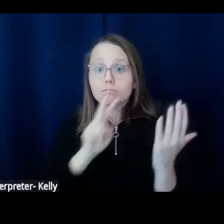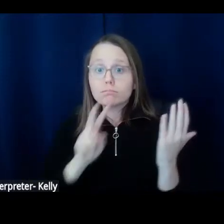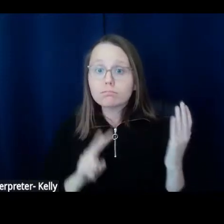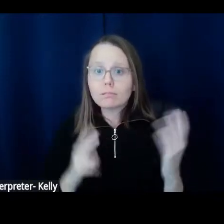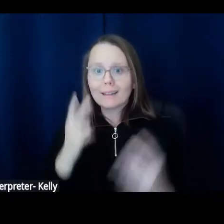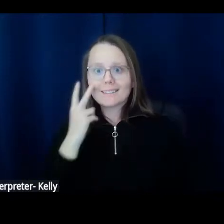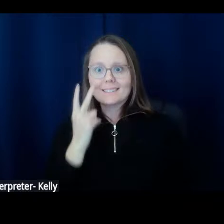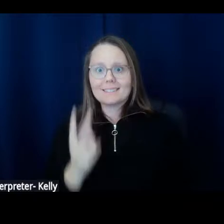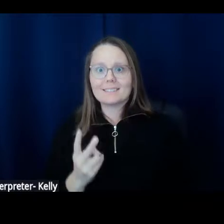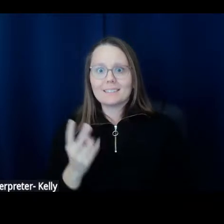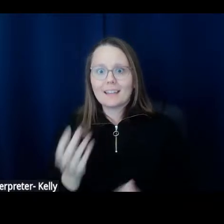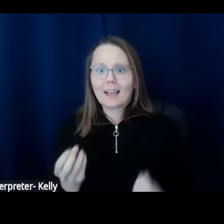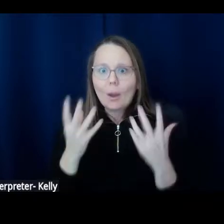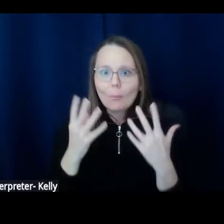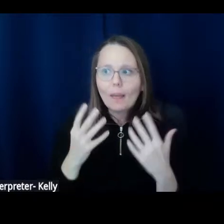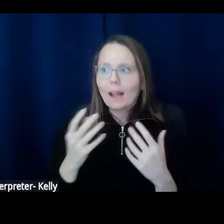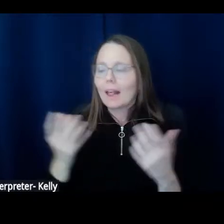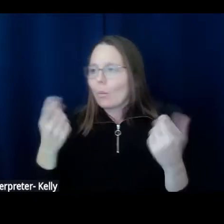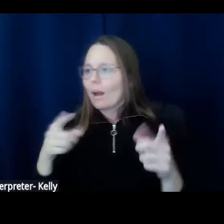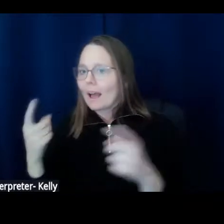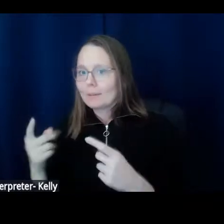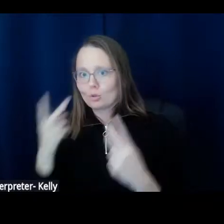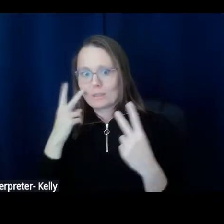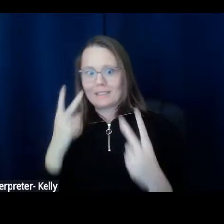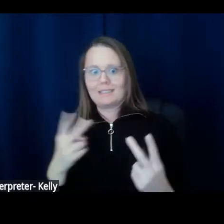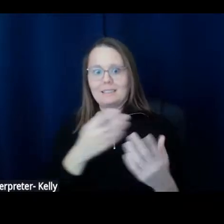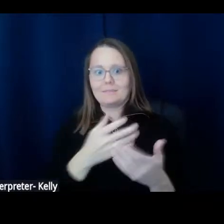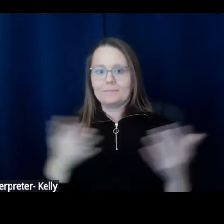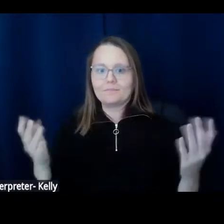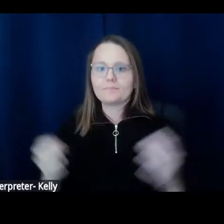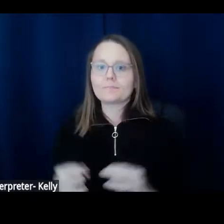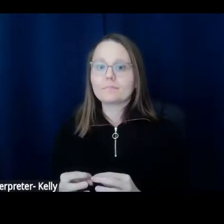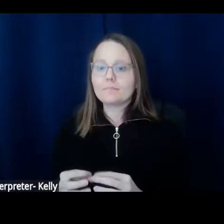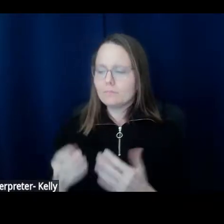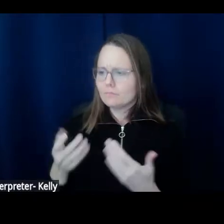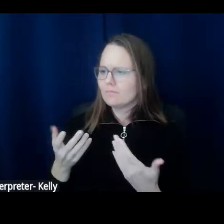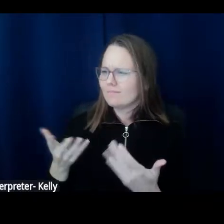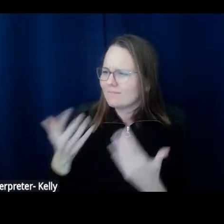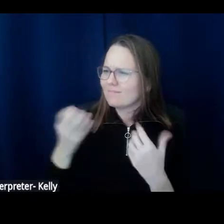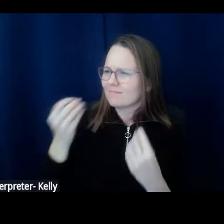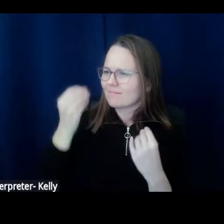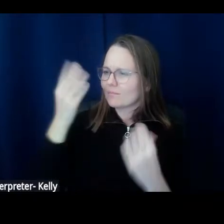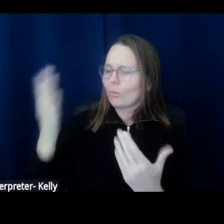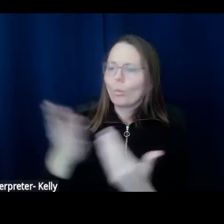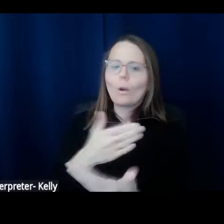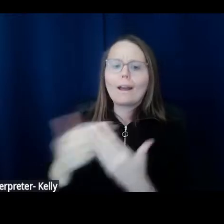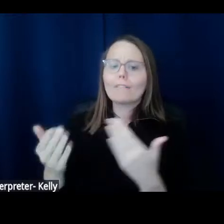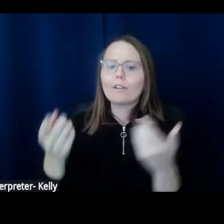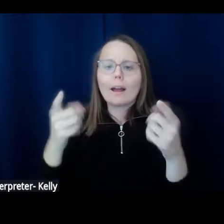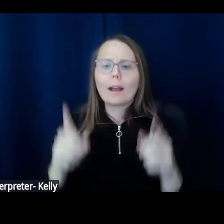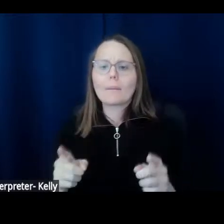many and what is happening. As for the rest, you know, however, whatever happens, I